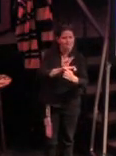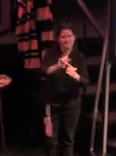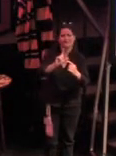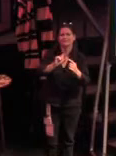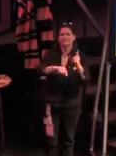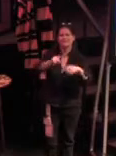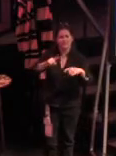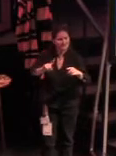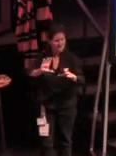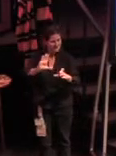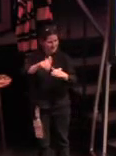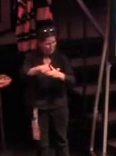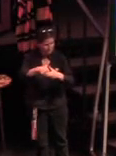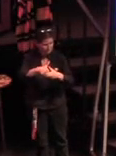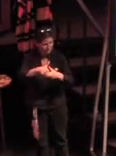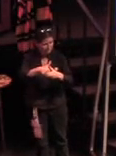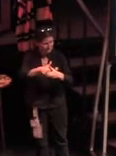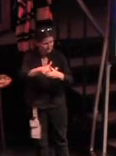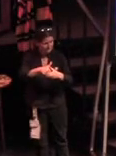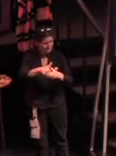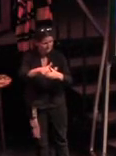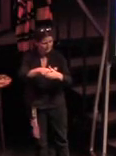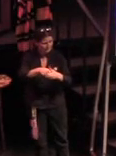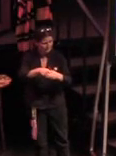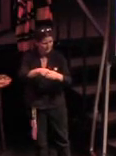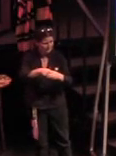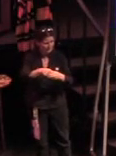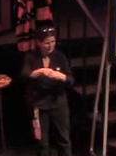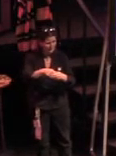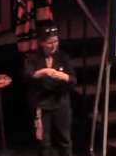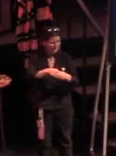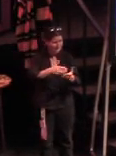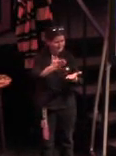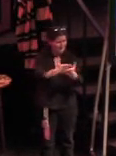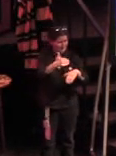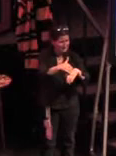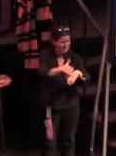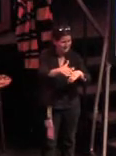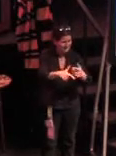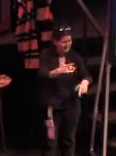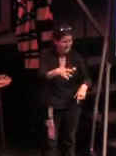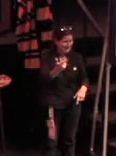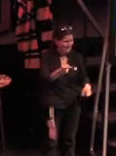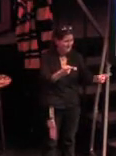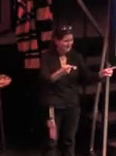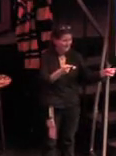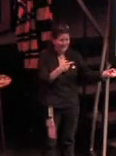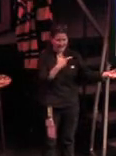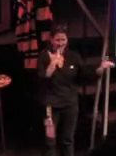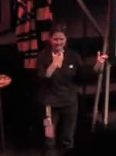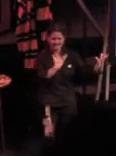inclusions are benefiting from this, and what real impact does it have in their actual life? Okay, wicked. No, I get that. Thank